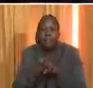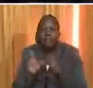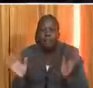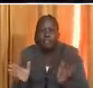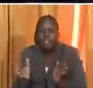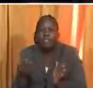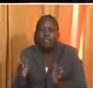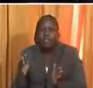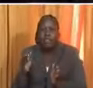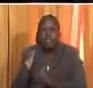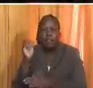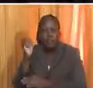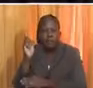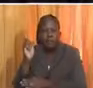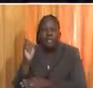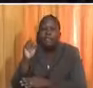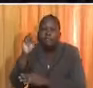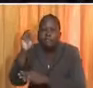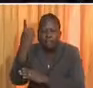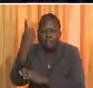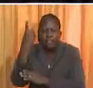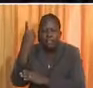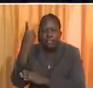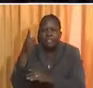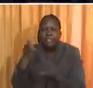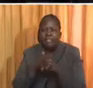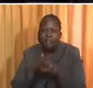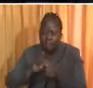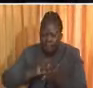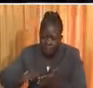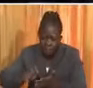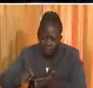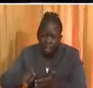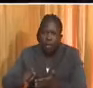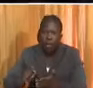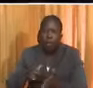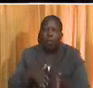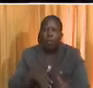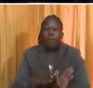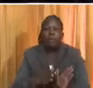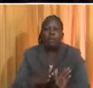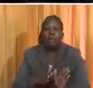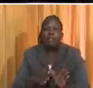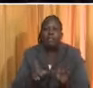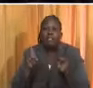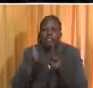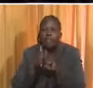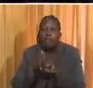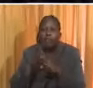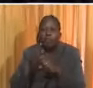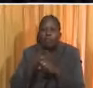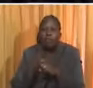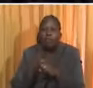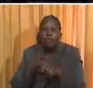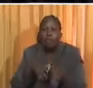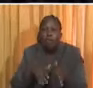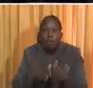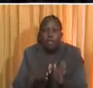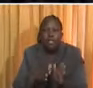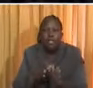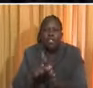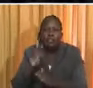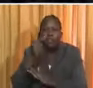accurate. First, the Secretariat emerged, as I've said, from the blues, as it were, for the first